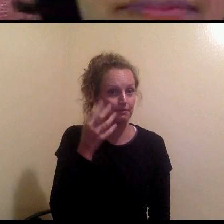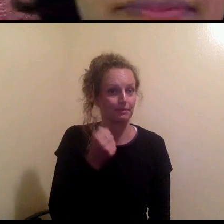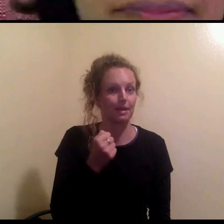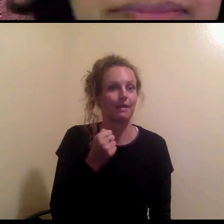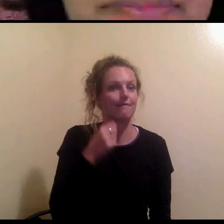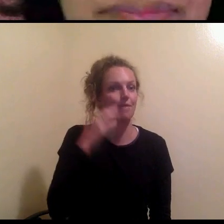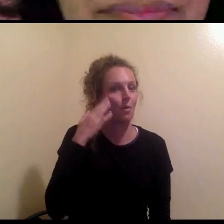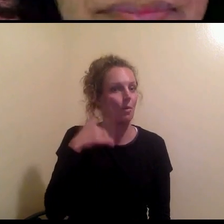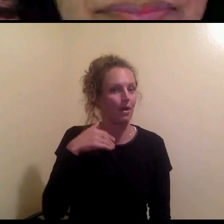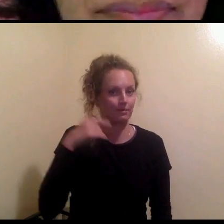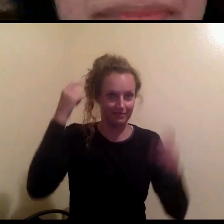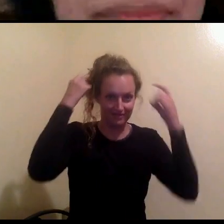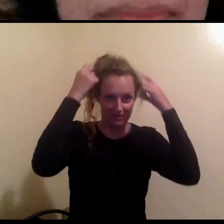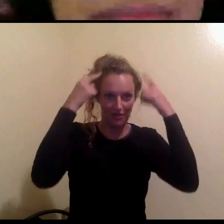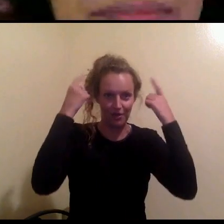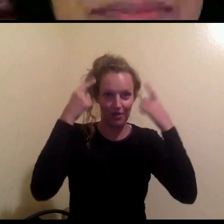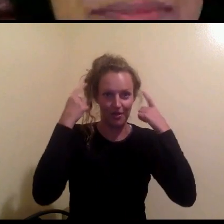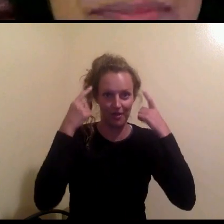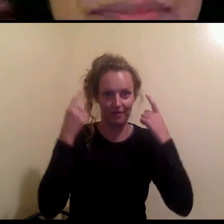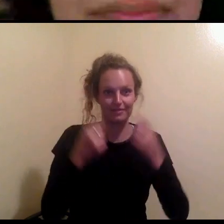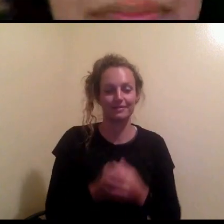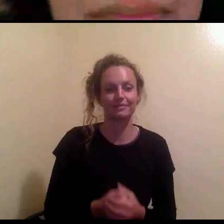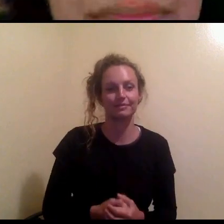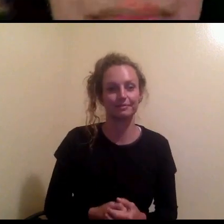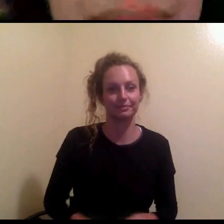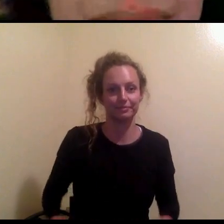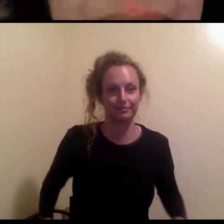I think, Mark, you're muted.